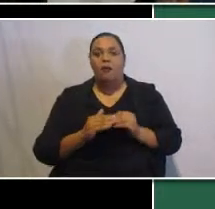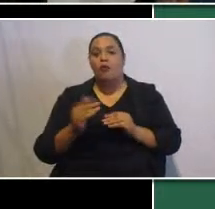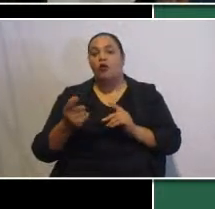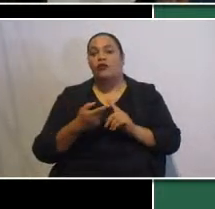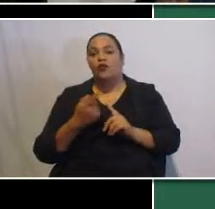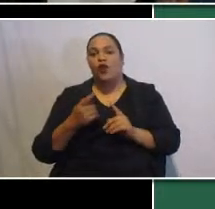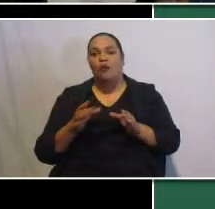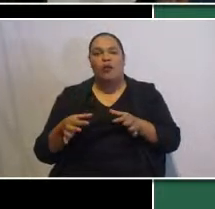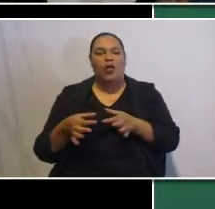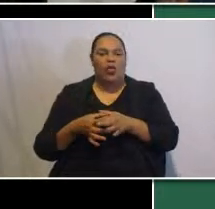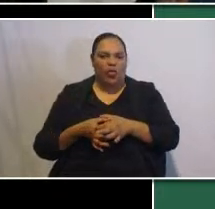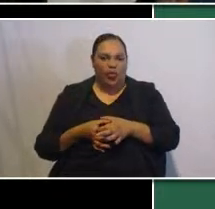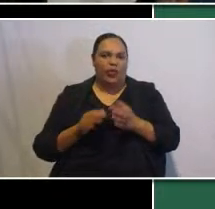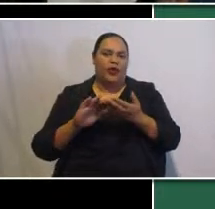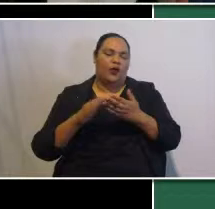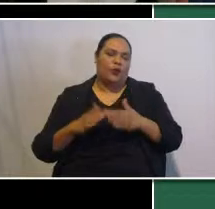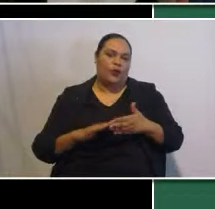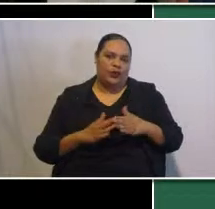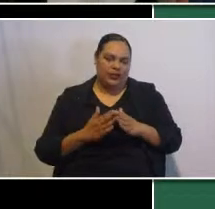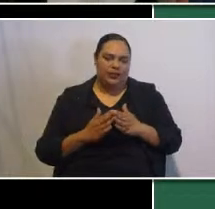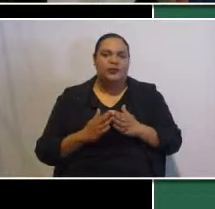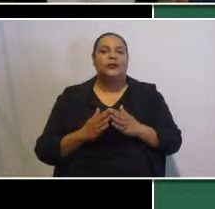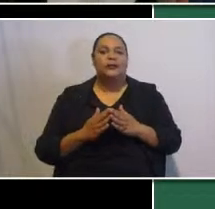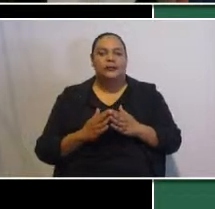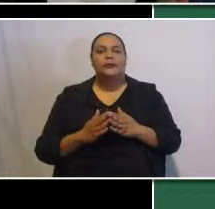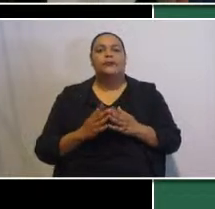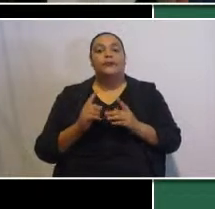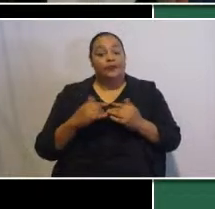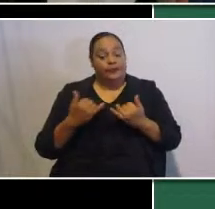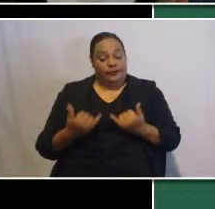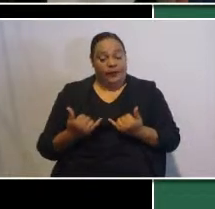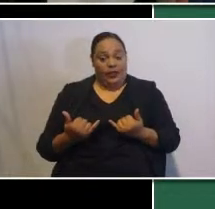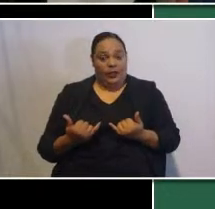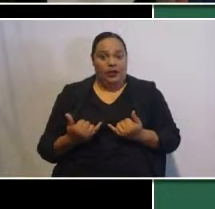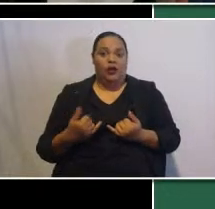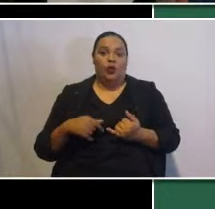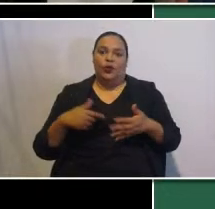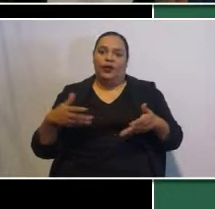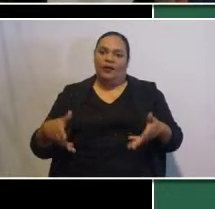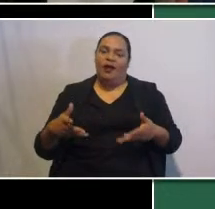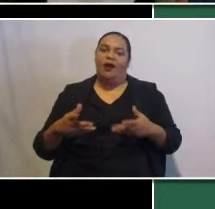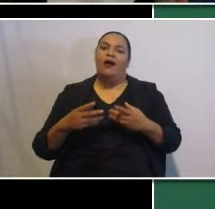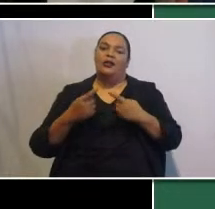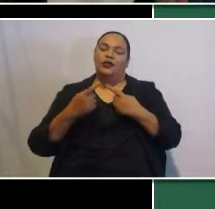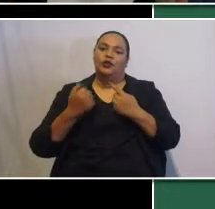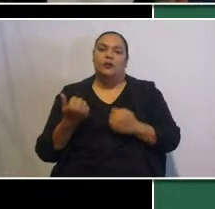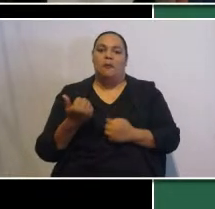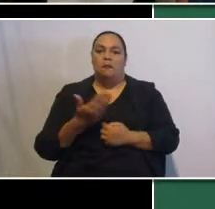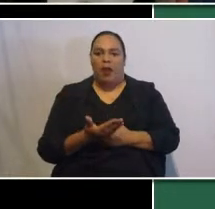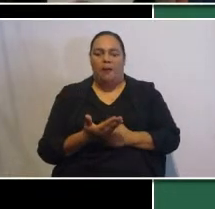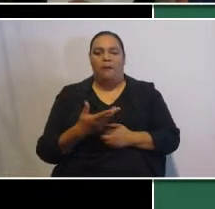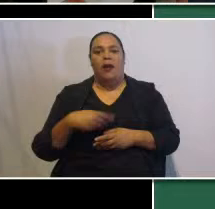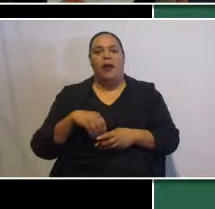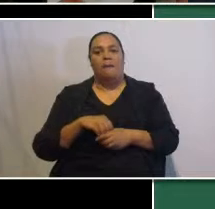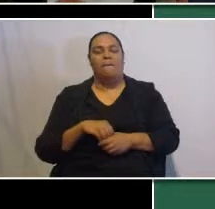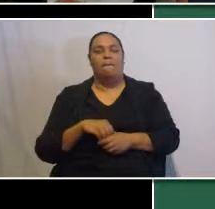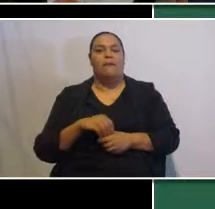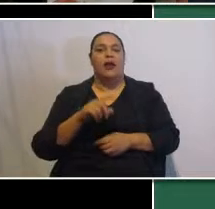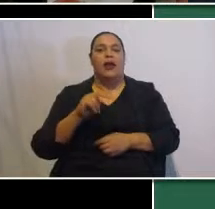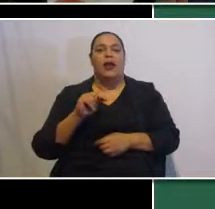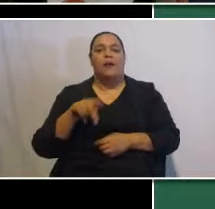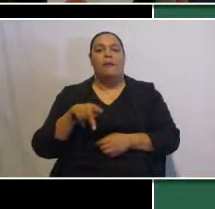from marginalized communities. And today we are here to make our submission on the